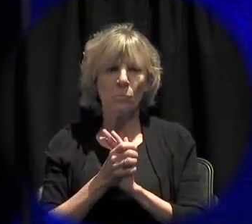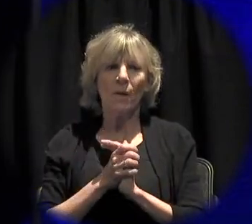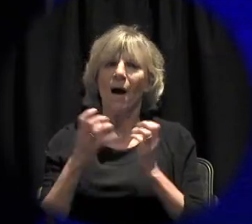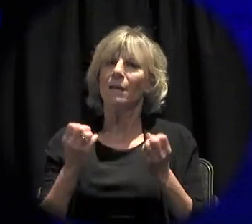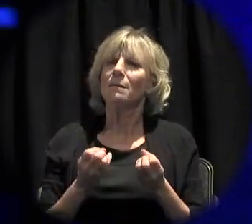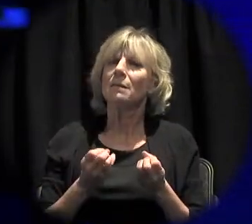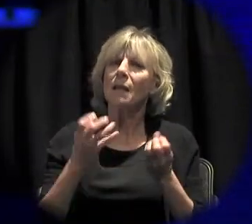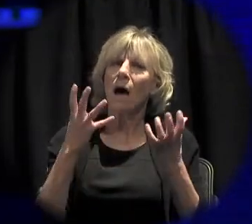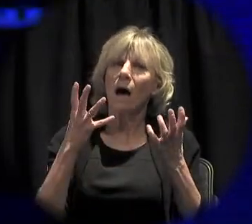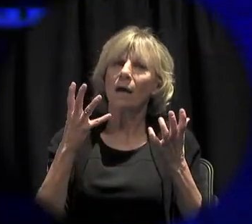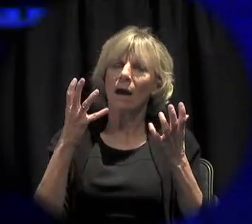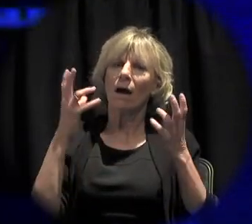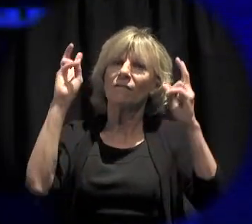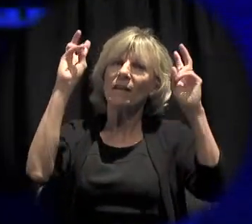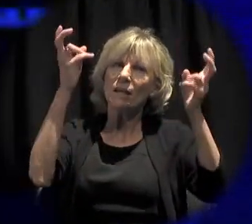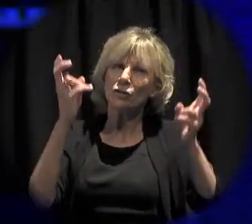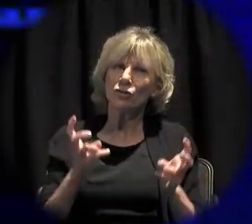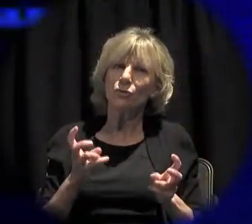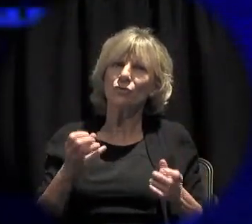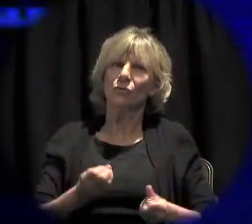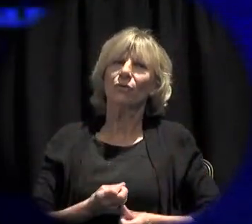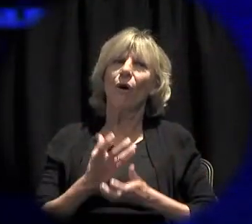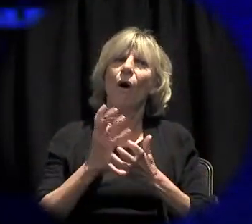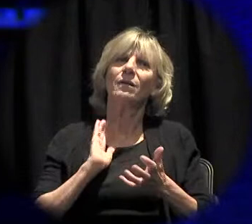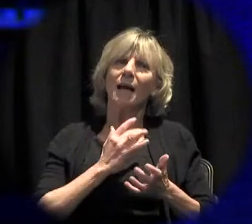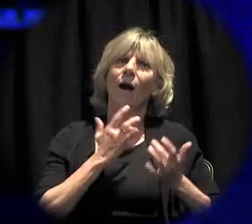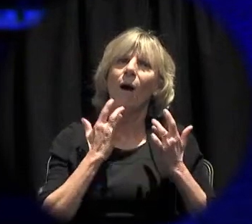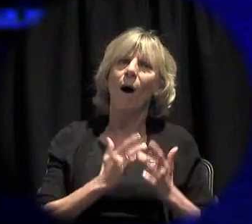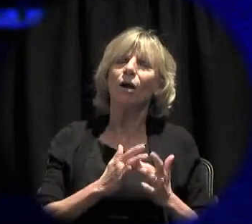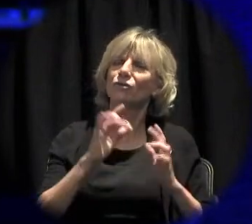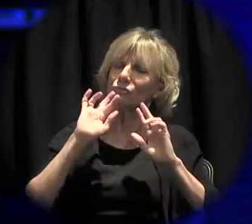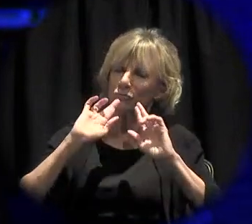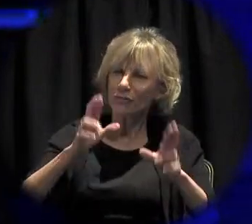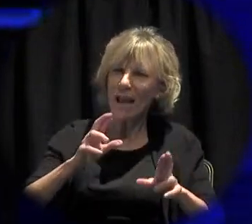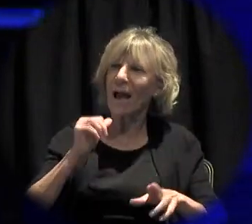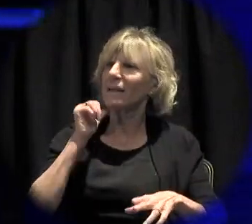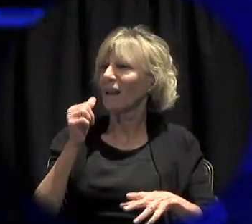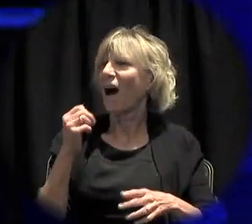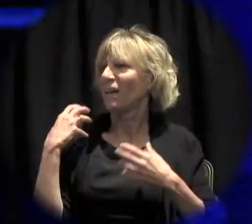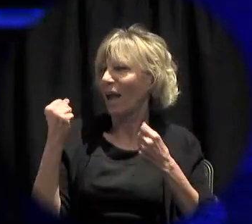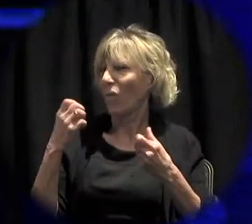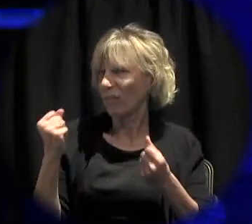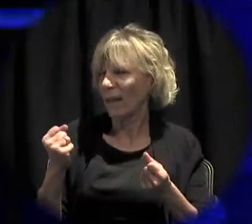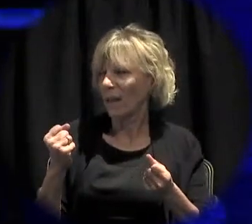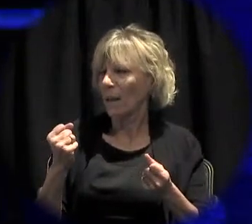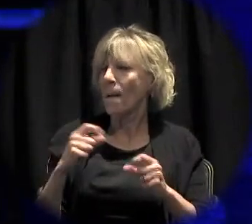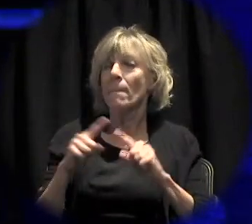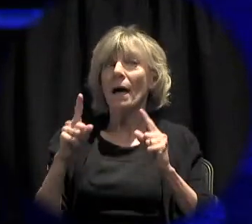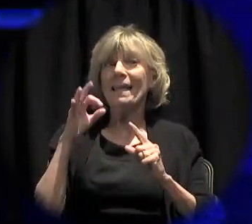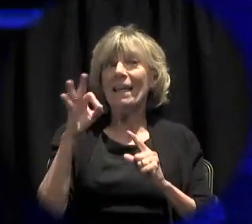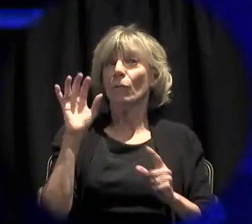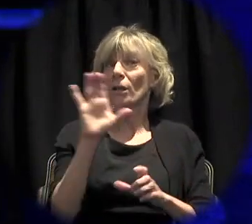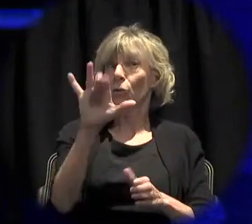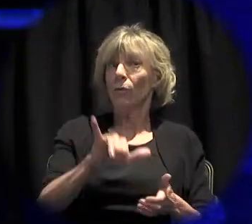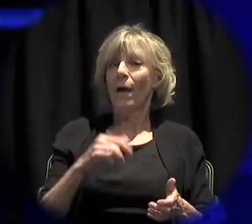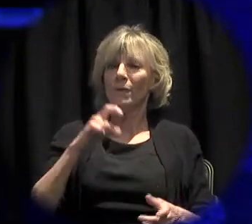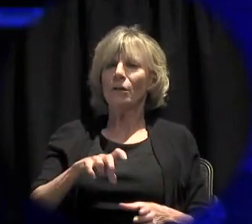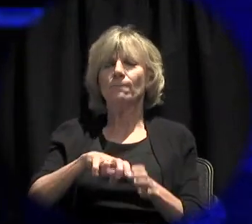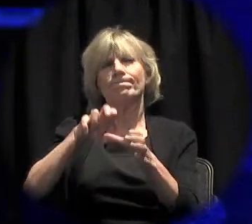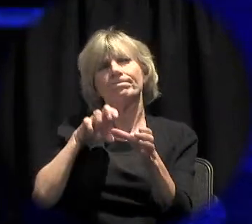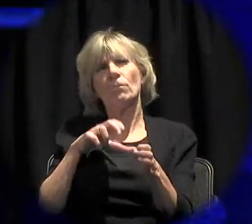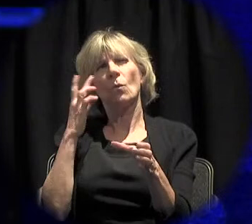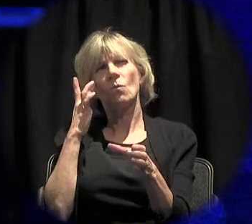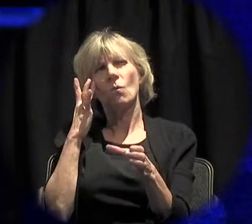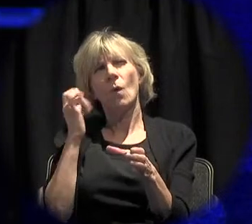our hearts to react in unhealthy ways. And when we do react in unhealthy ways, we need to step back and say, what's going on here for